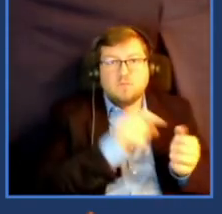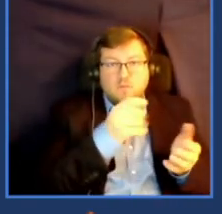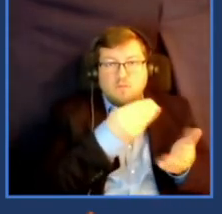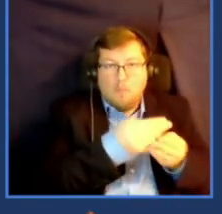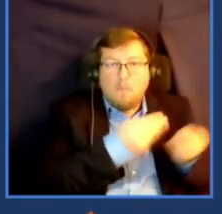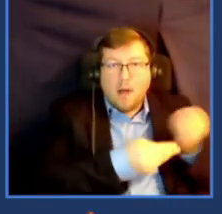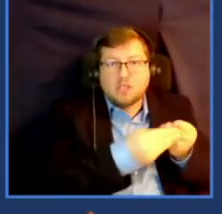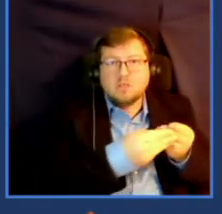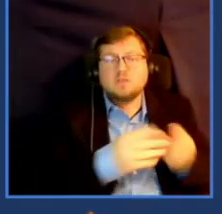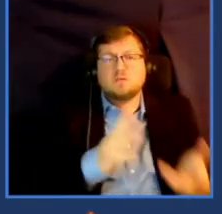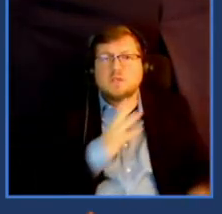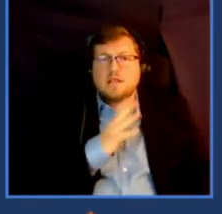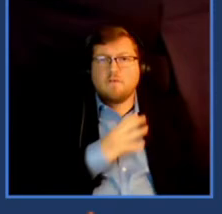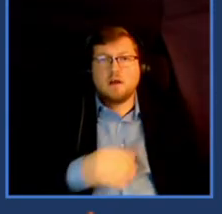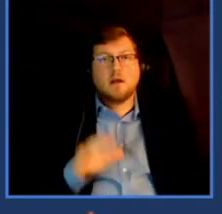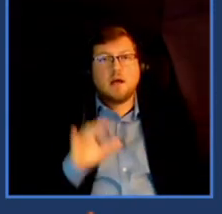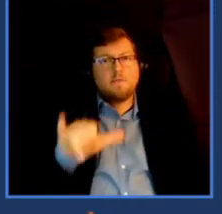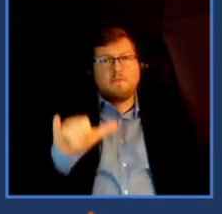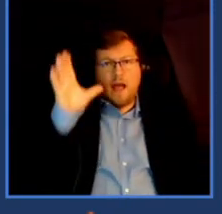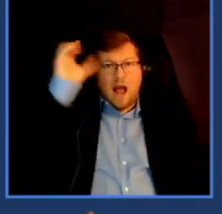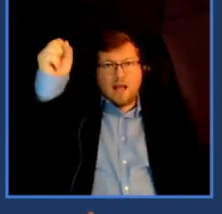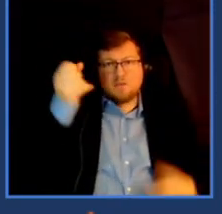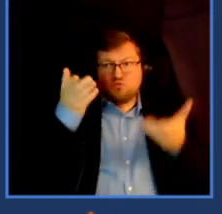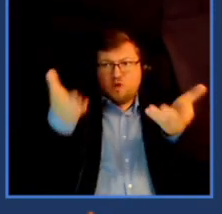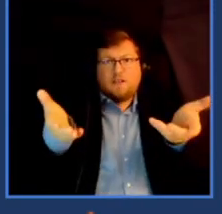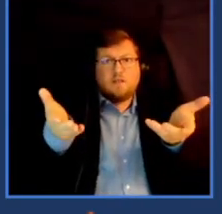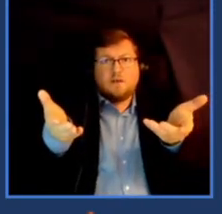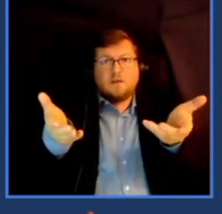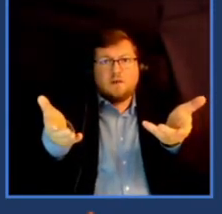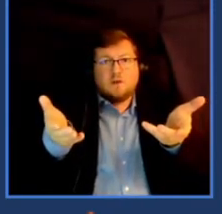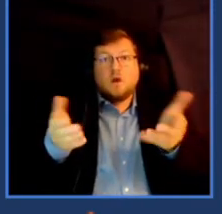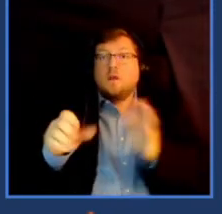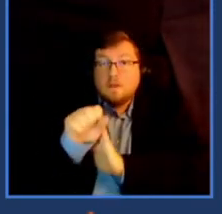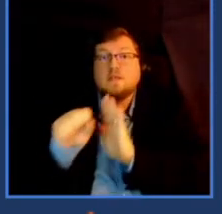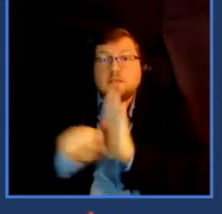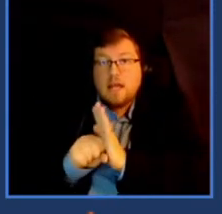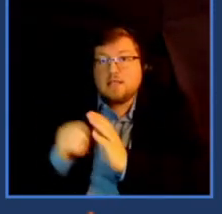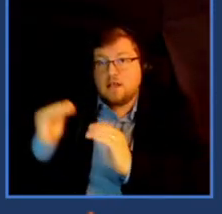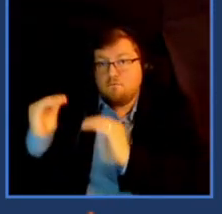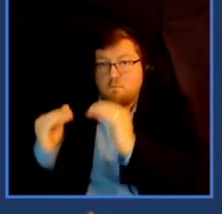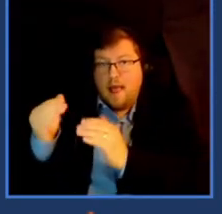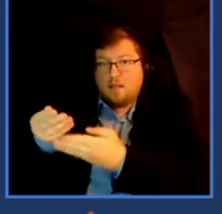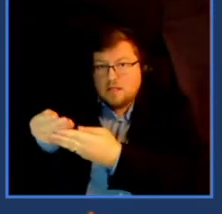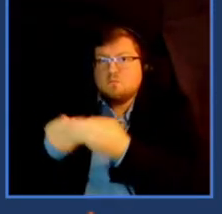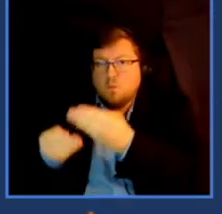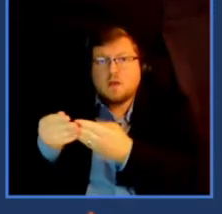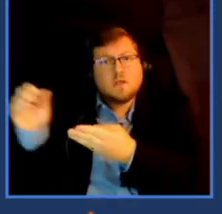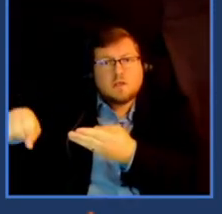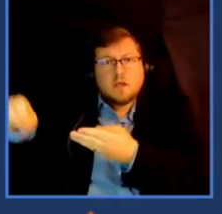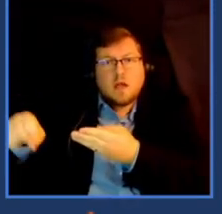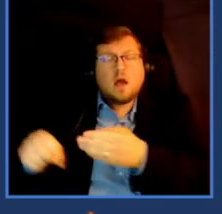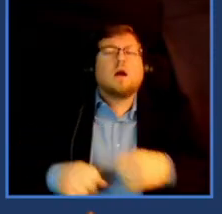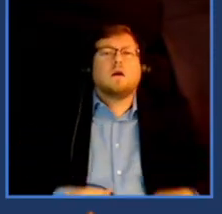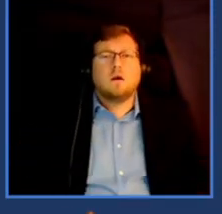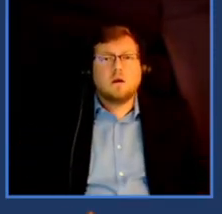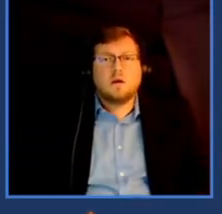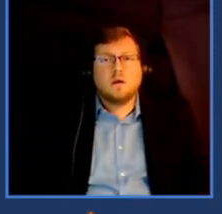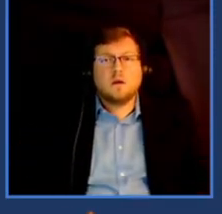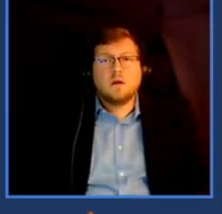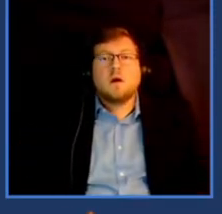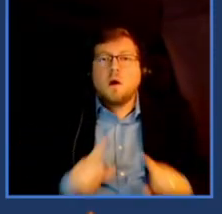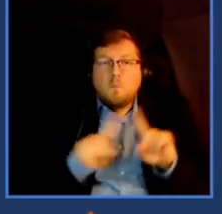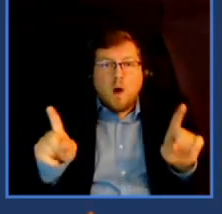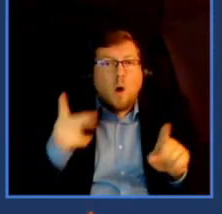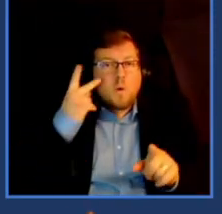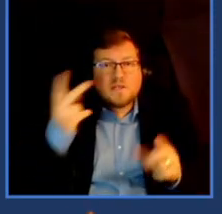whole idea. Your states have to balance your budgets. So what's happening? You're going to see more and more